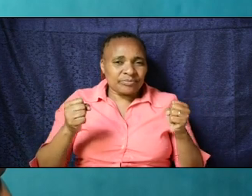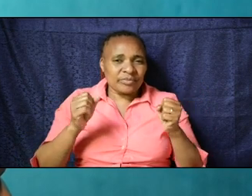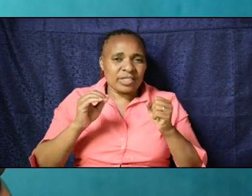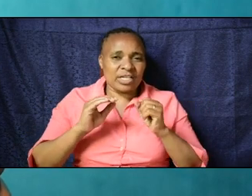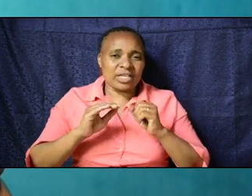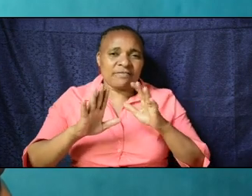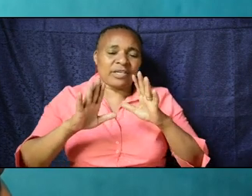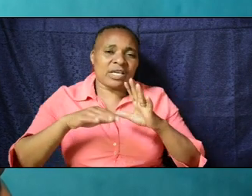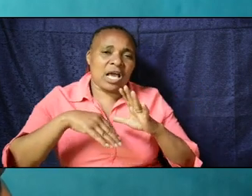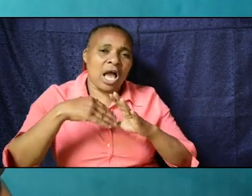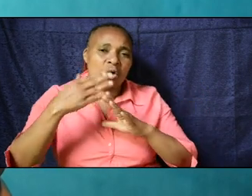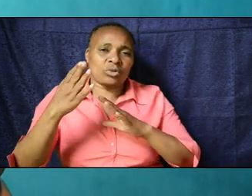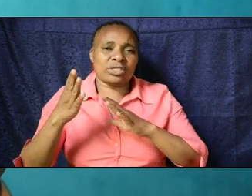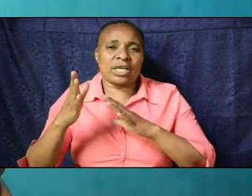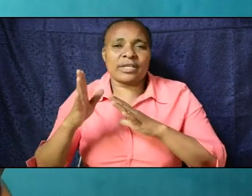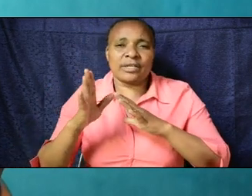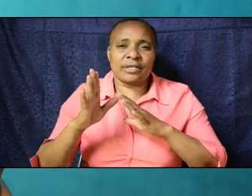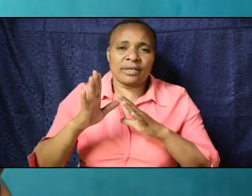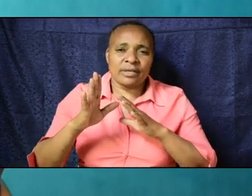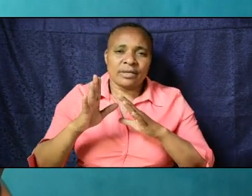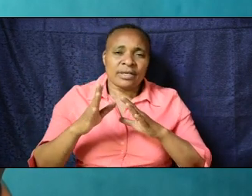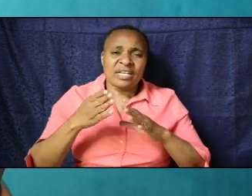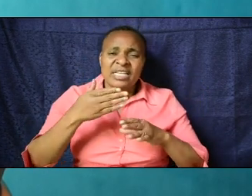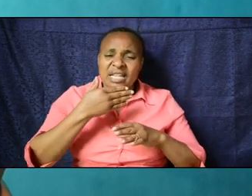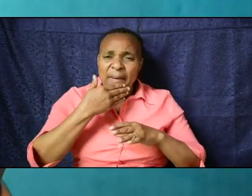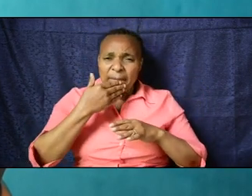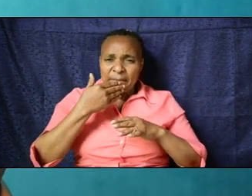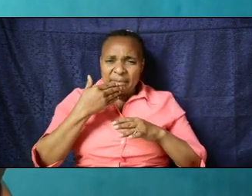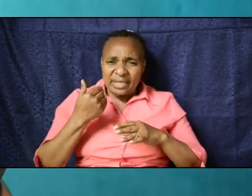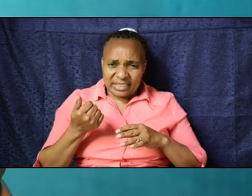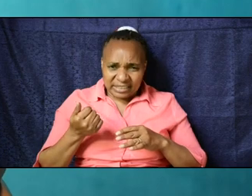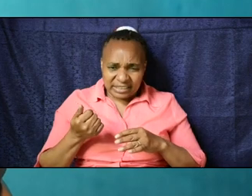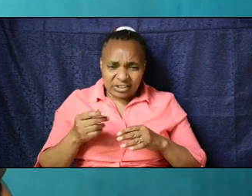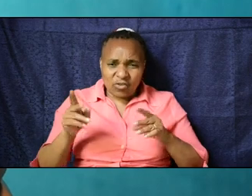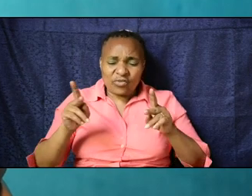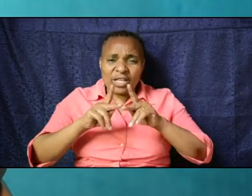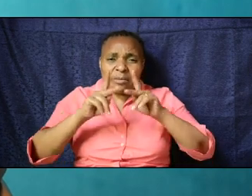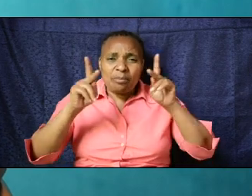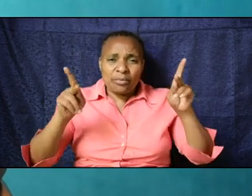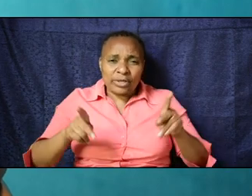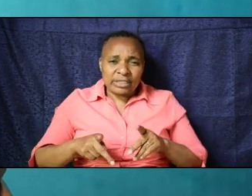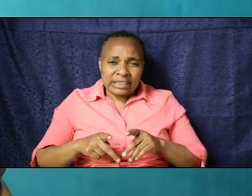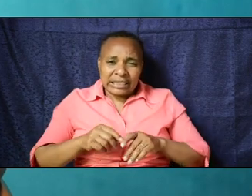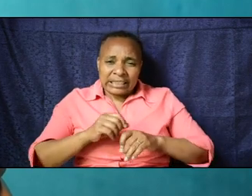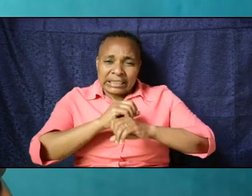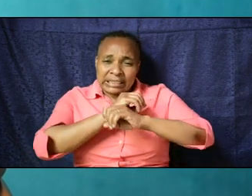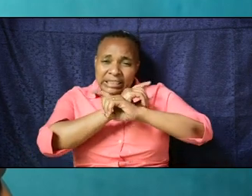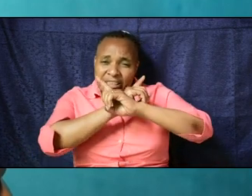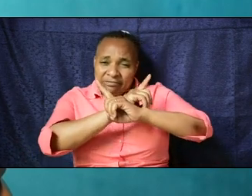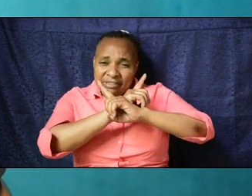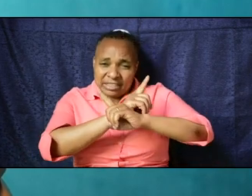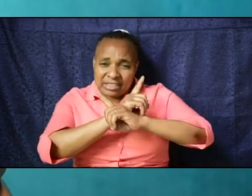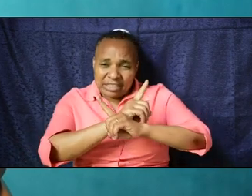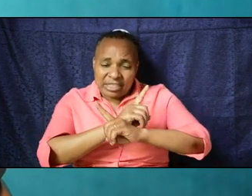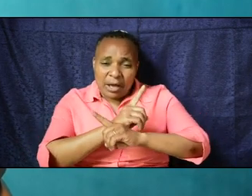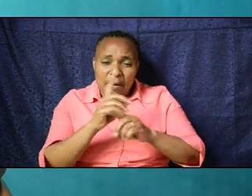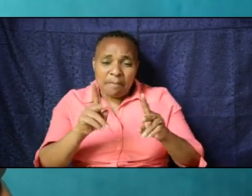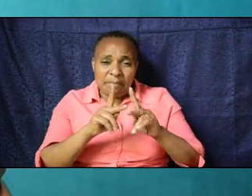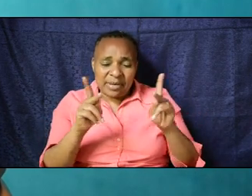living outside the best of the place, the most secure place. I wouldn't imagine